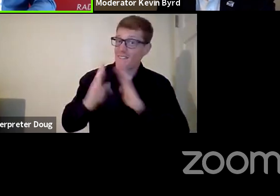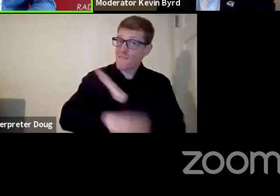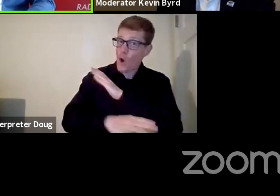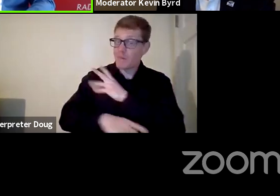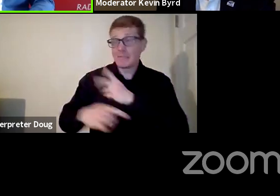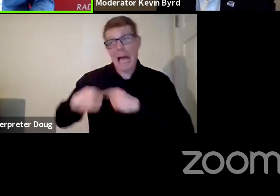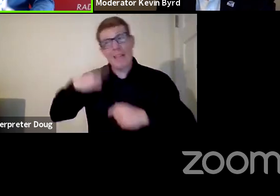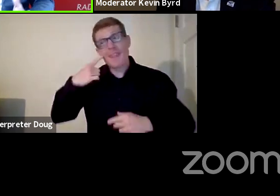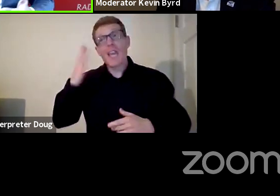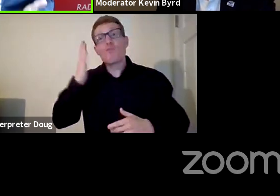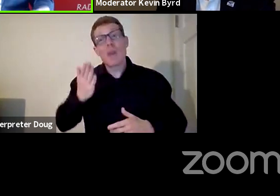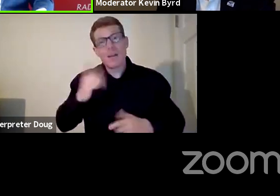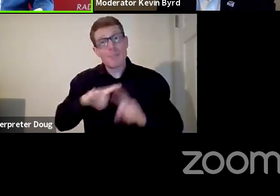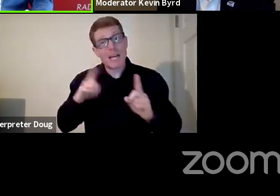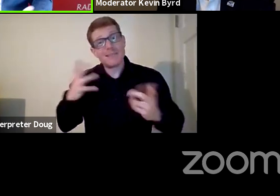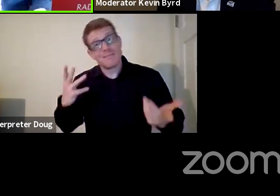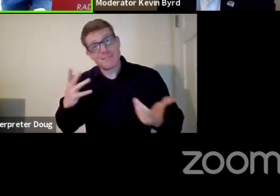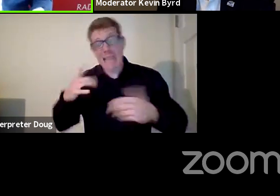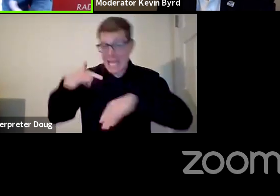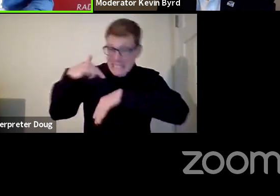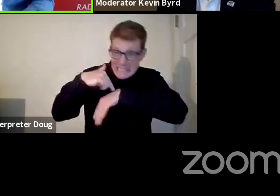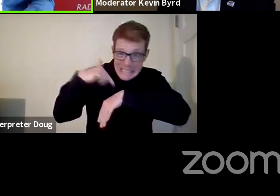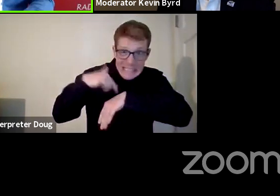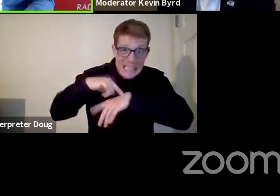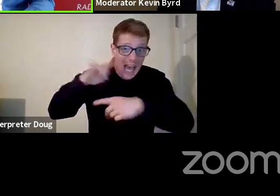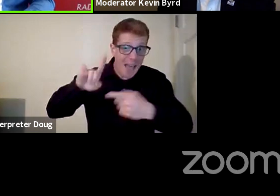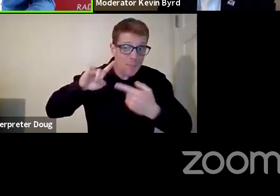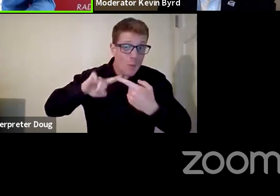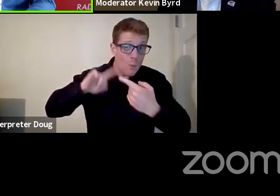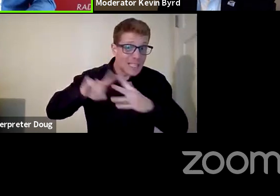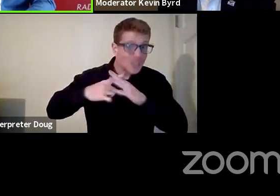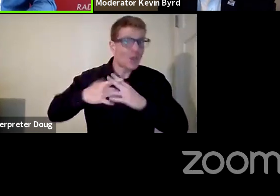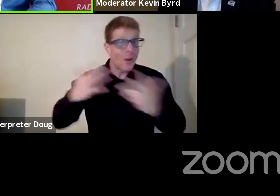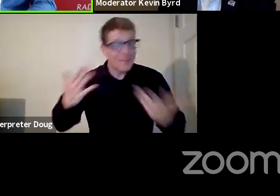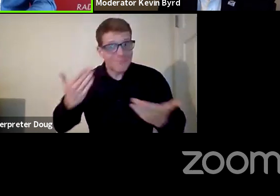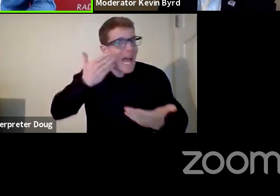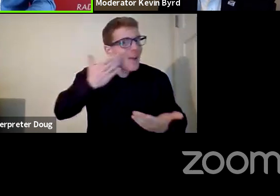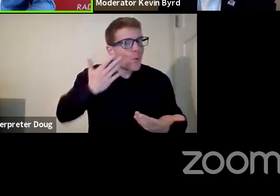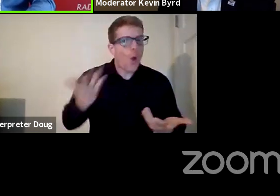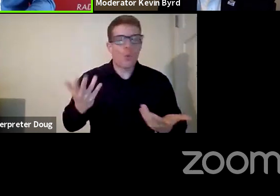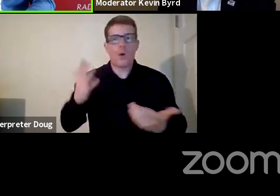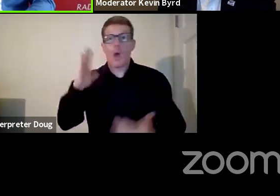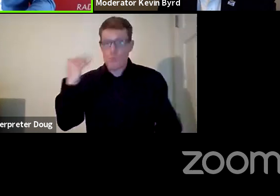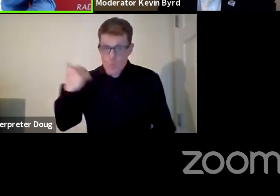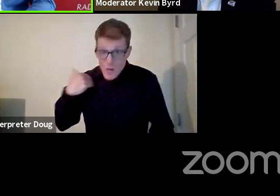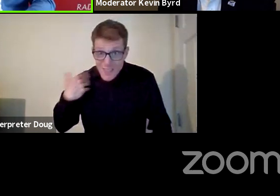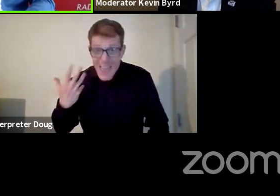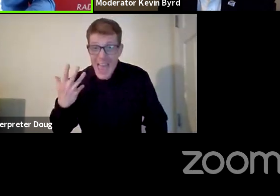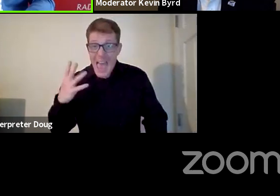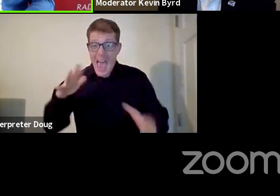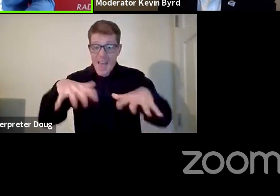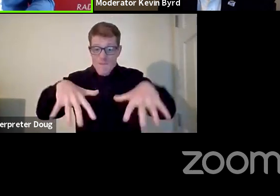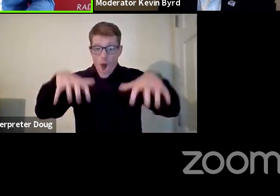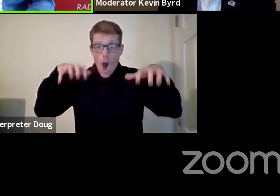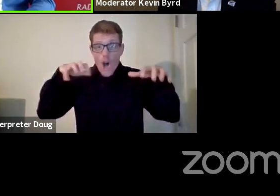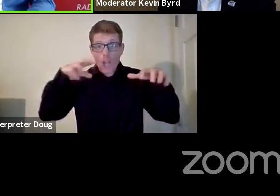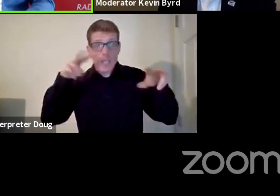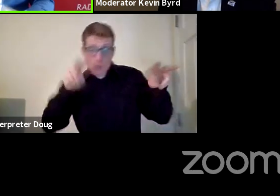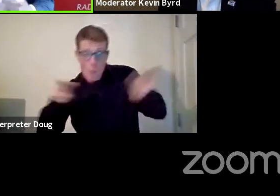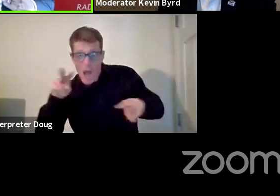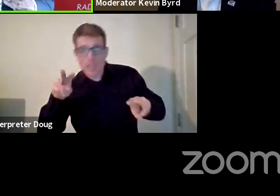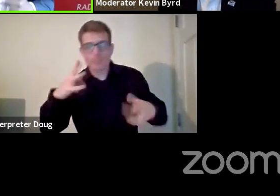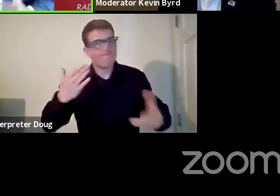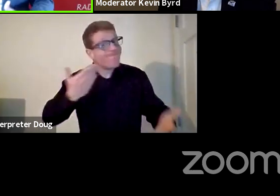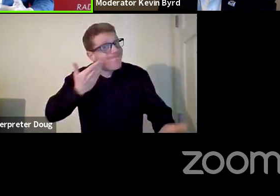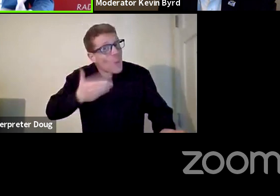to make that statement. Will we have spectators? We don't know the answer to that at this point. There's still some unknowns that we have to work through. But I